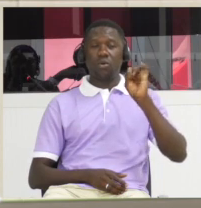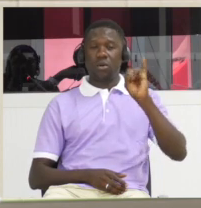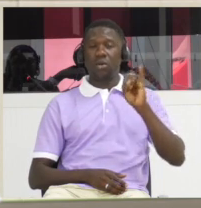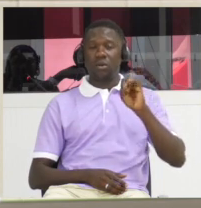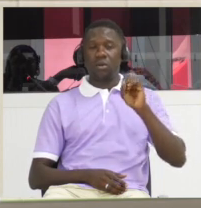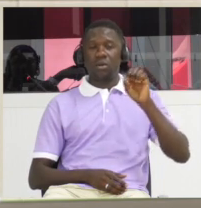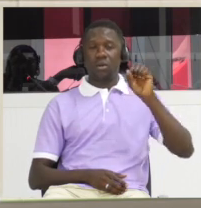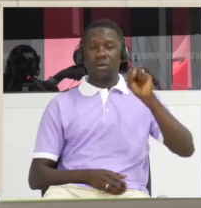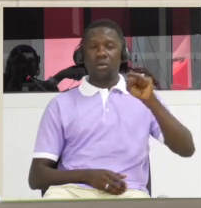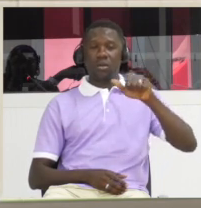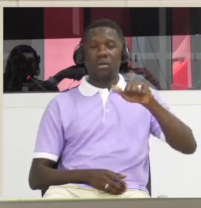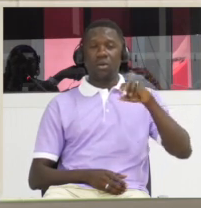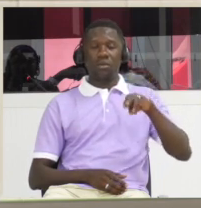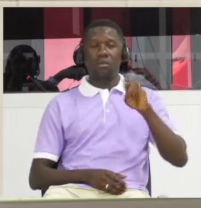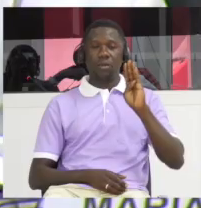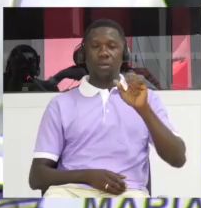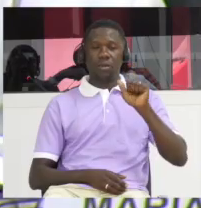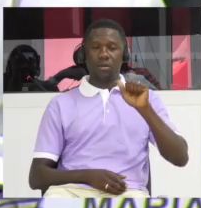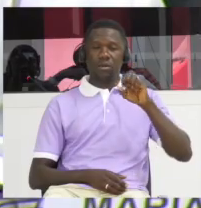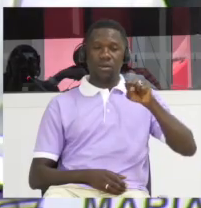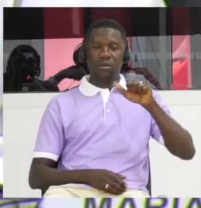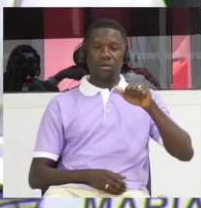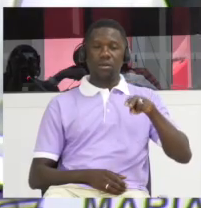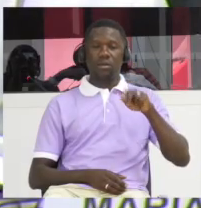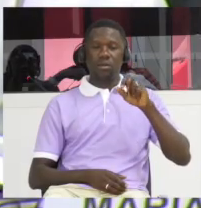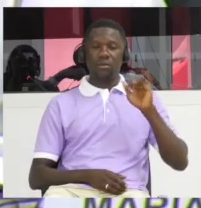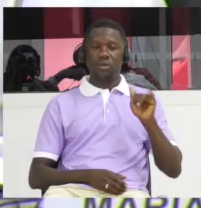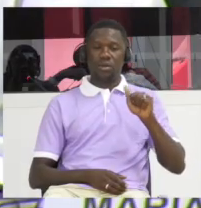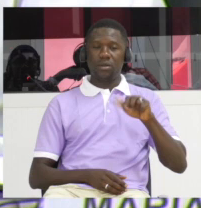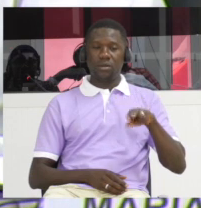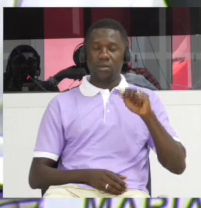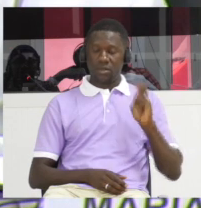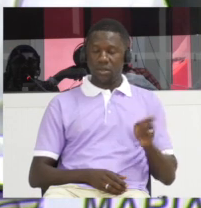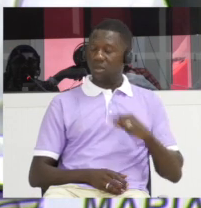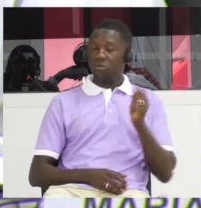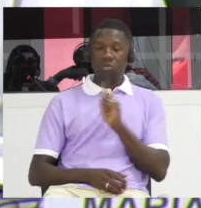GNA. We have received testimony that in